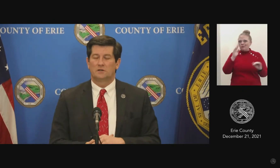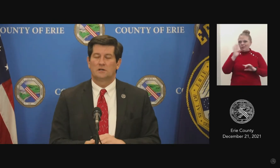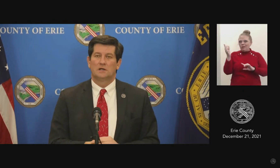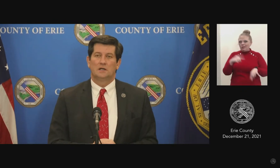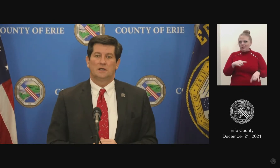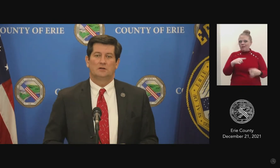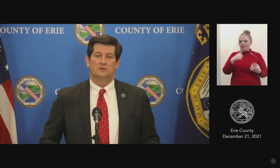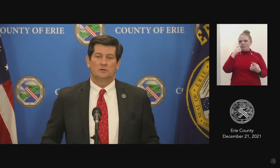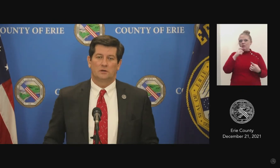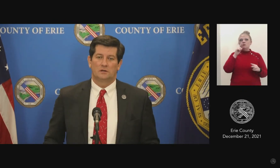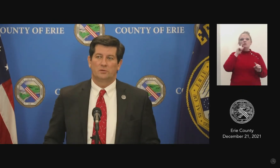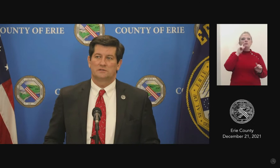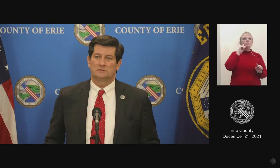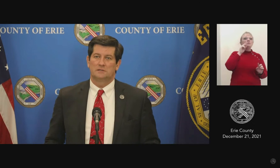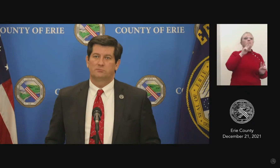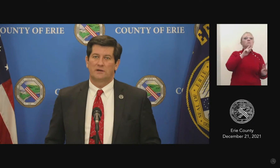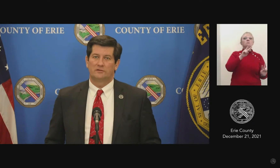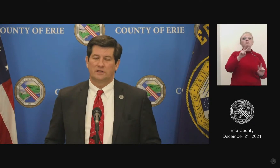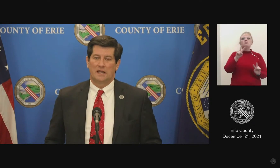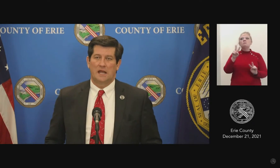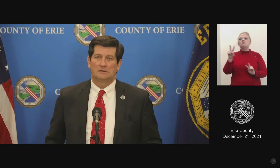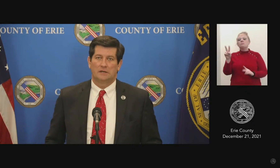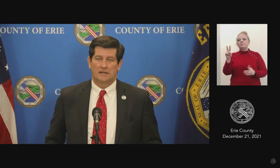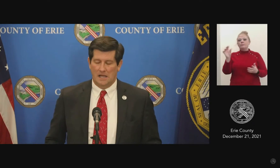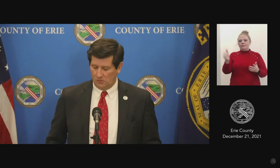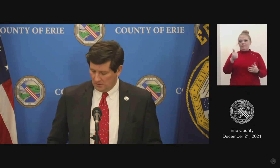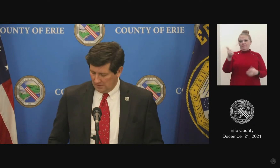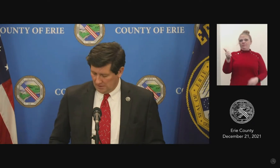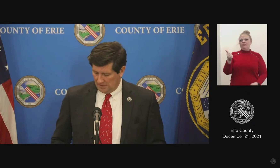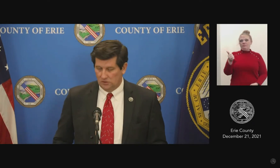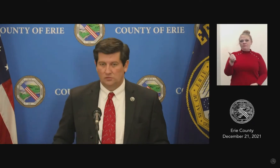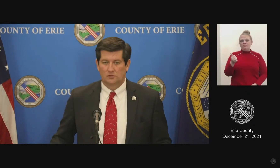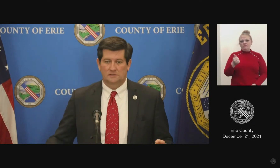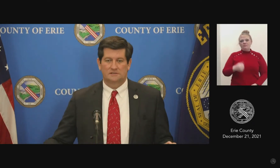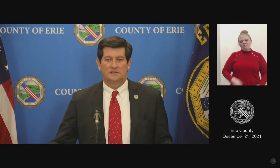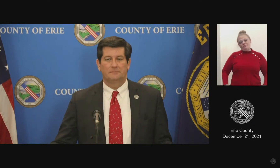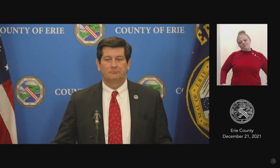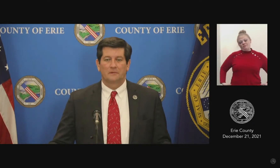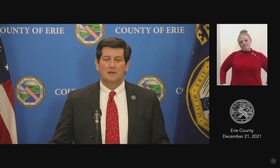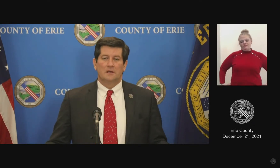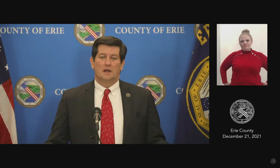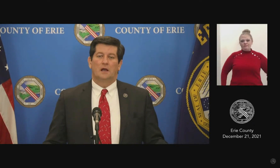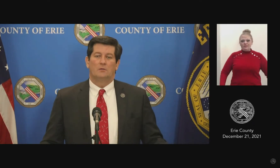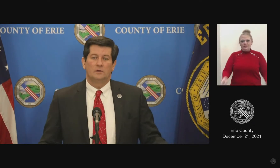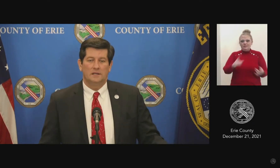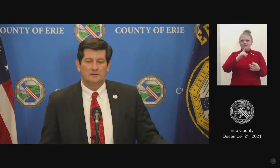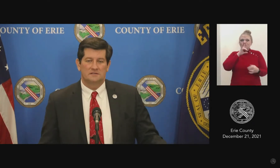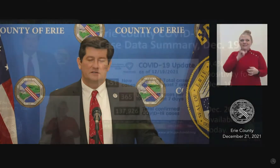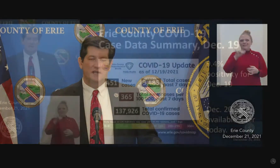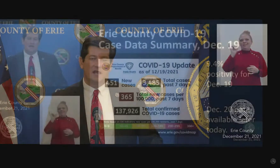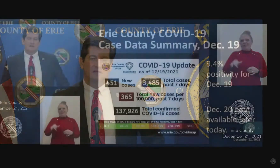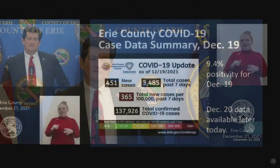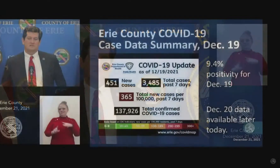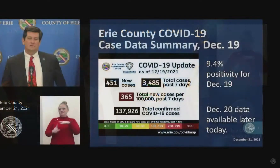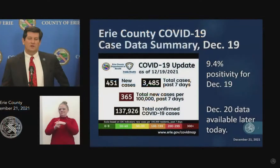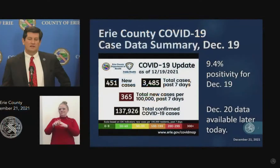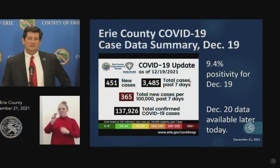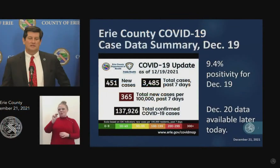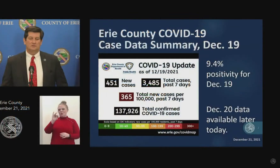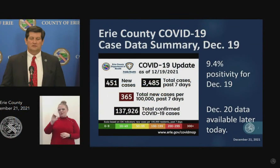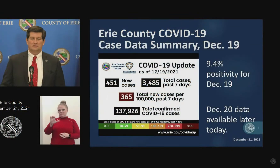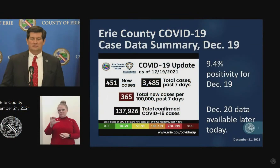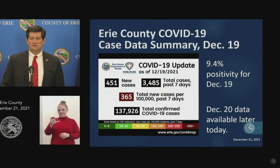seeing elsewhere, including where it appears to be the prevalent line right now in New York City. These are the data as of